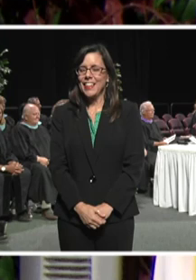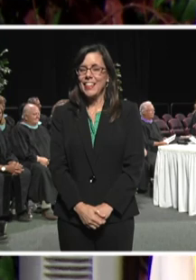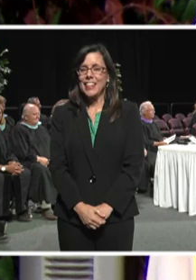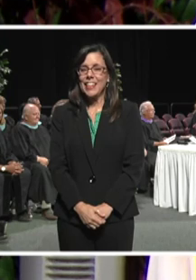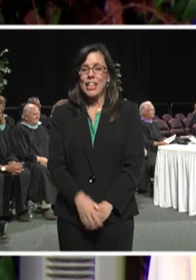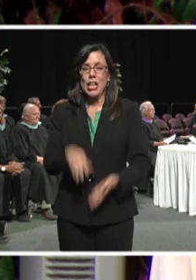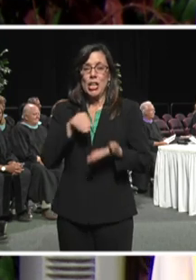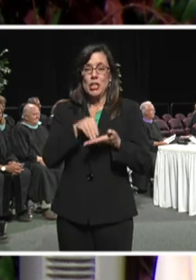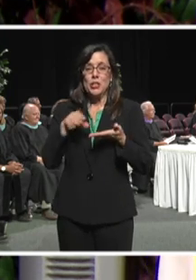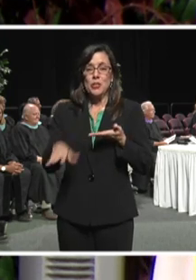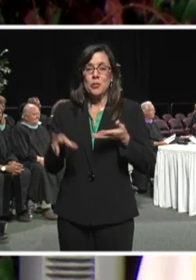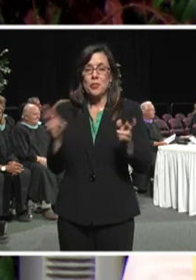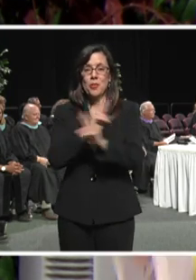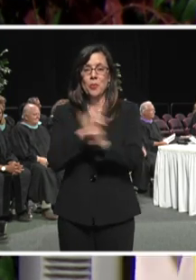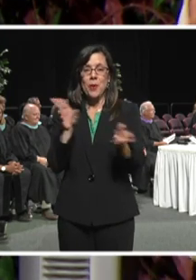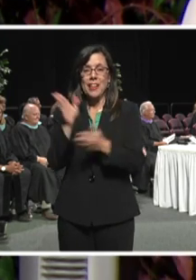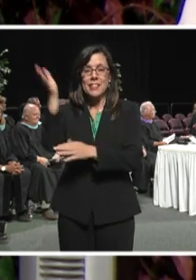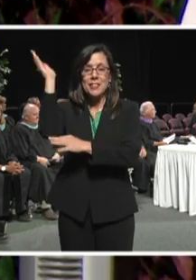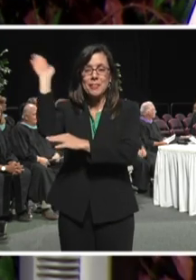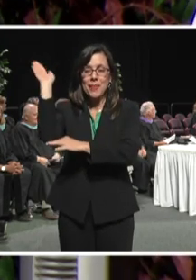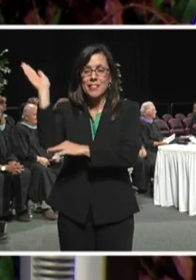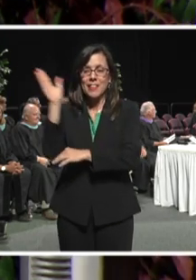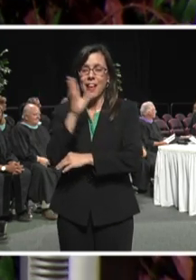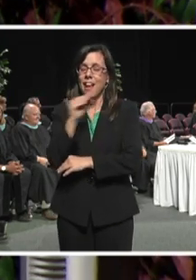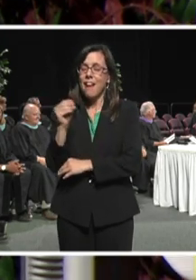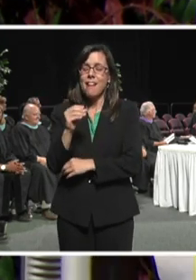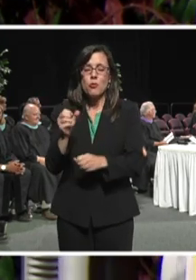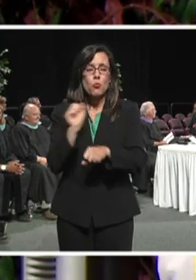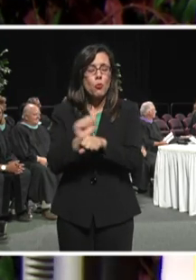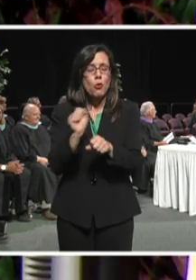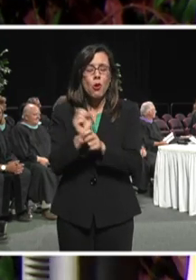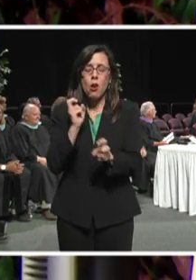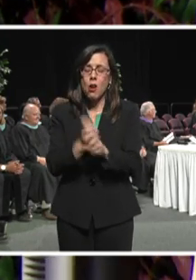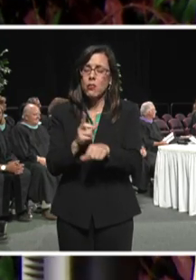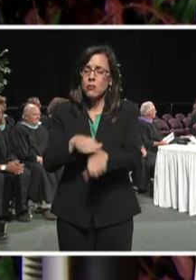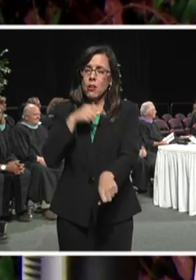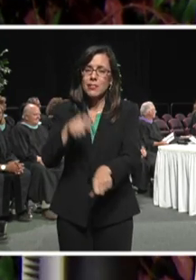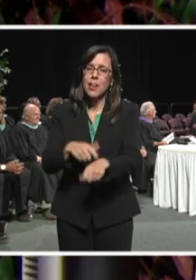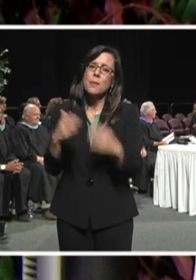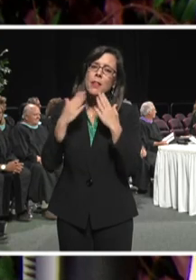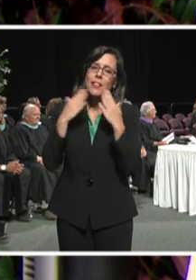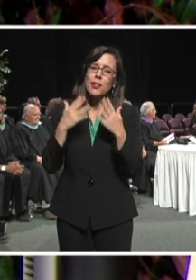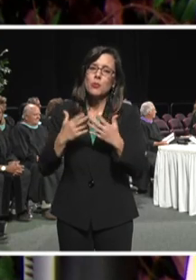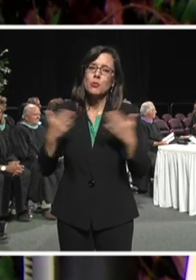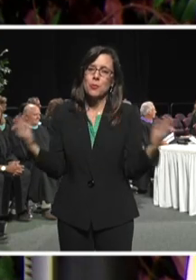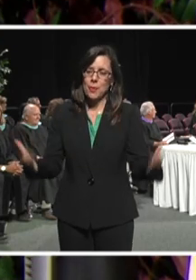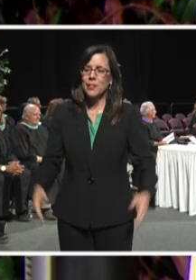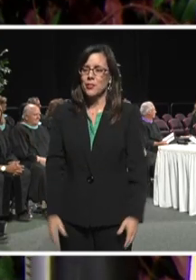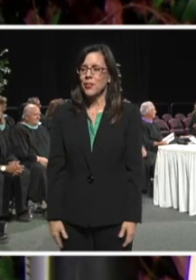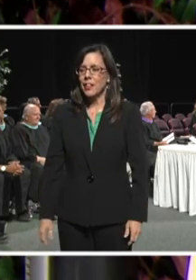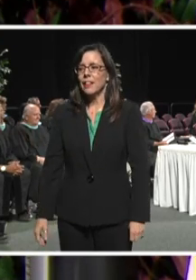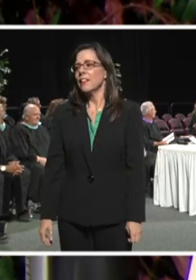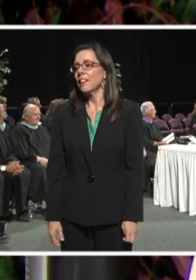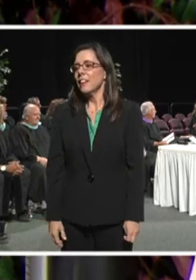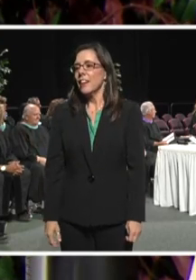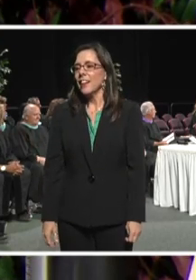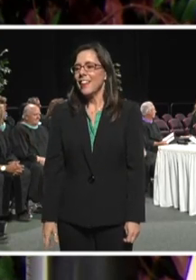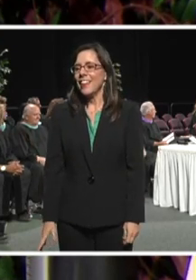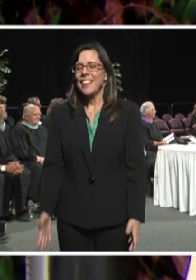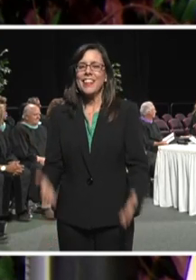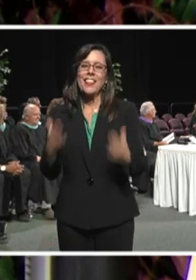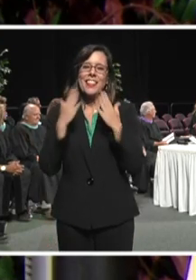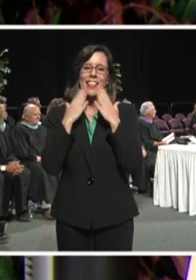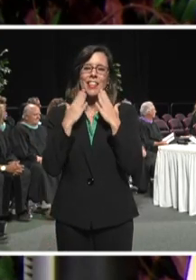Our students have prepared their speeches and put a lot of time. Thank you so much. Thank